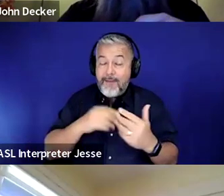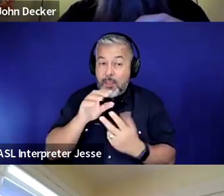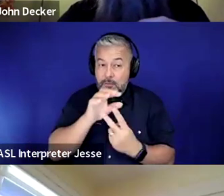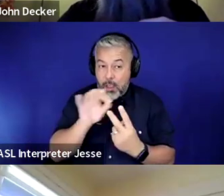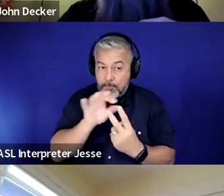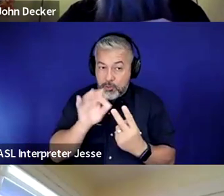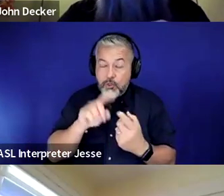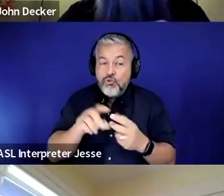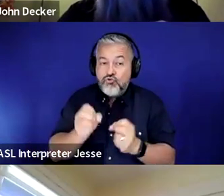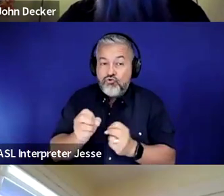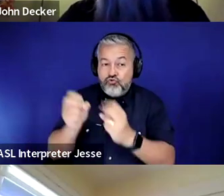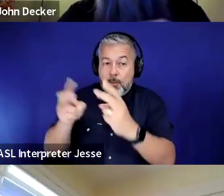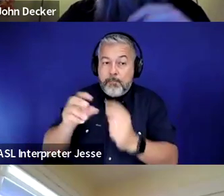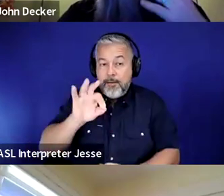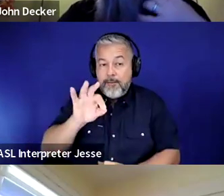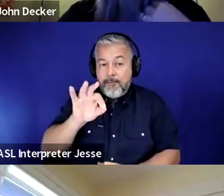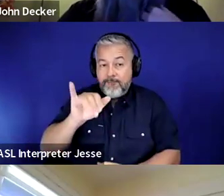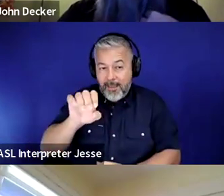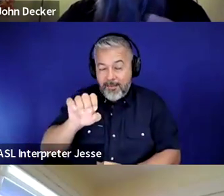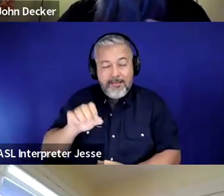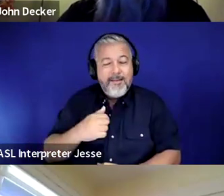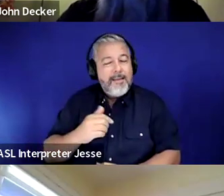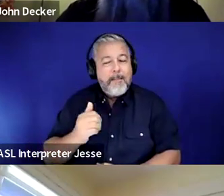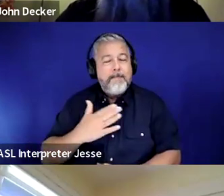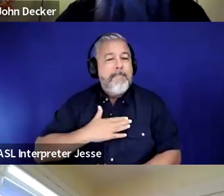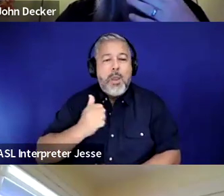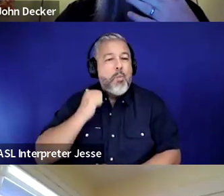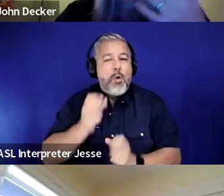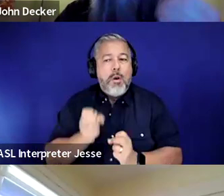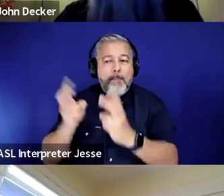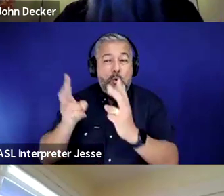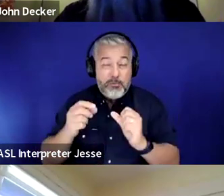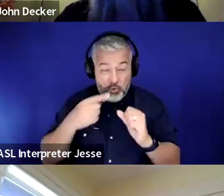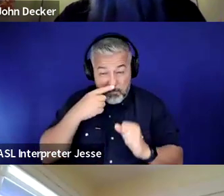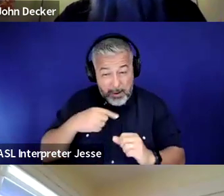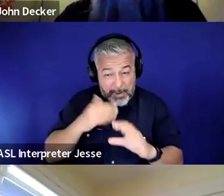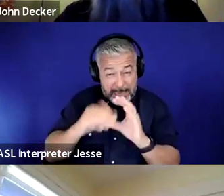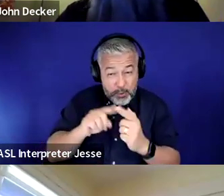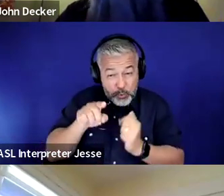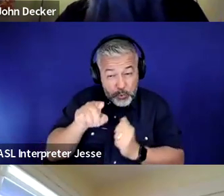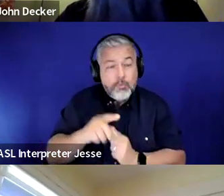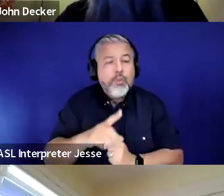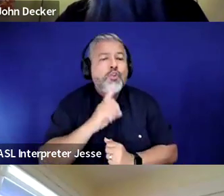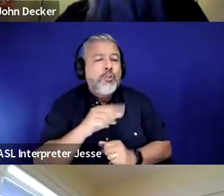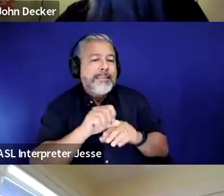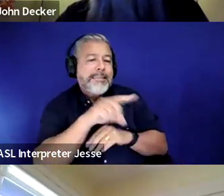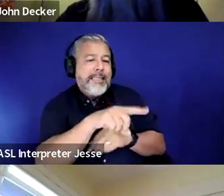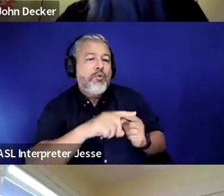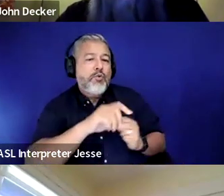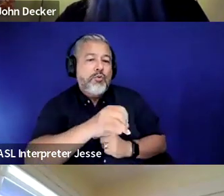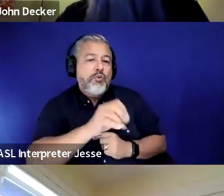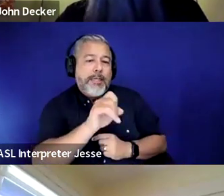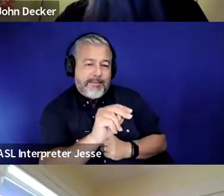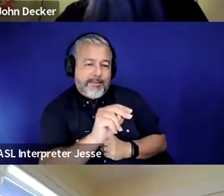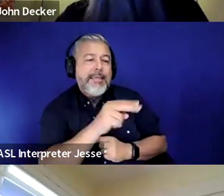to drop files in the chat, it's not uploading. Can I email you the Yeah, order? send it to Jason and he'll take care of it.